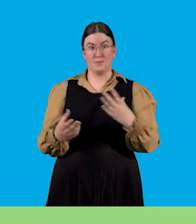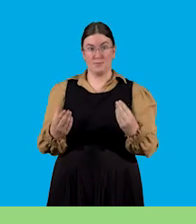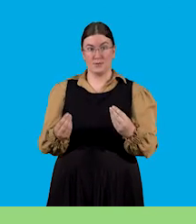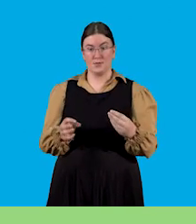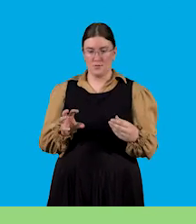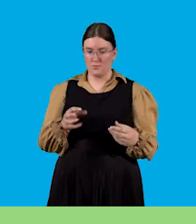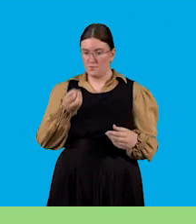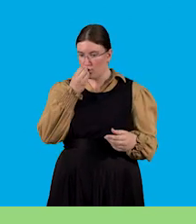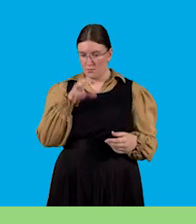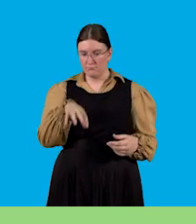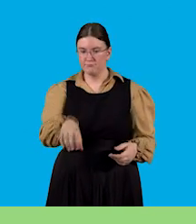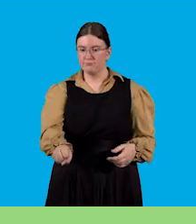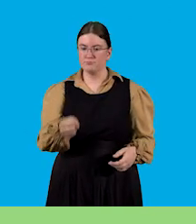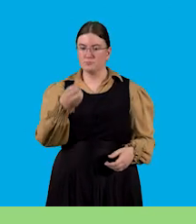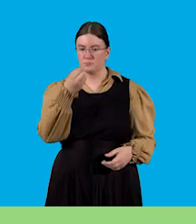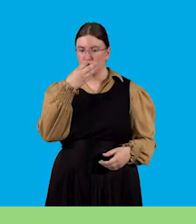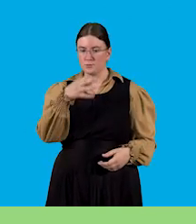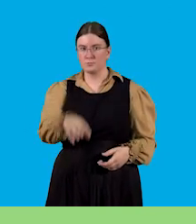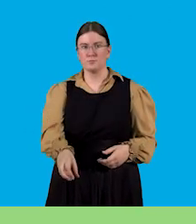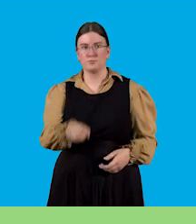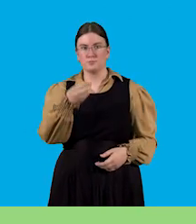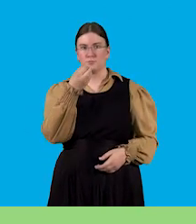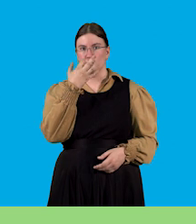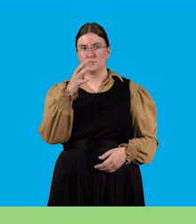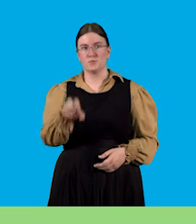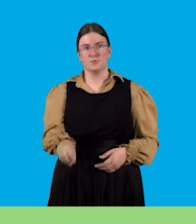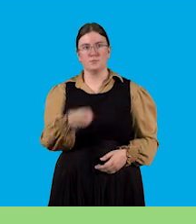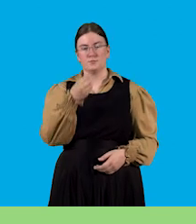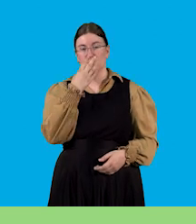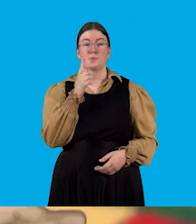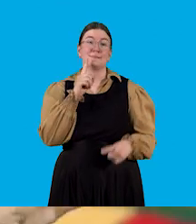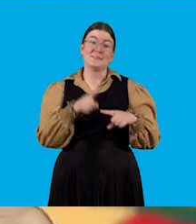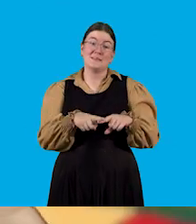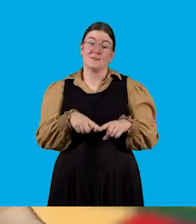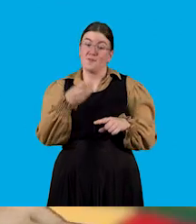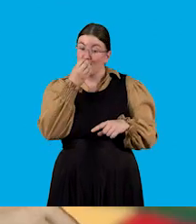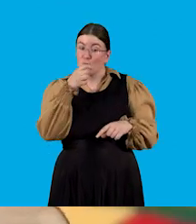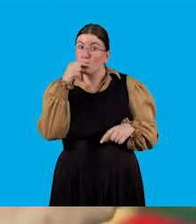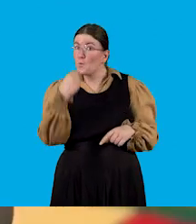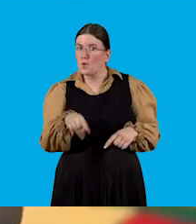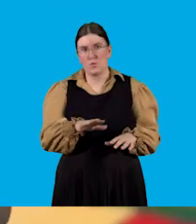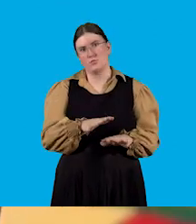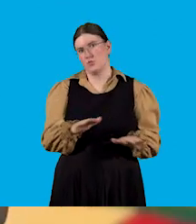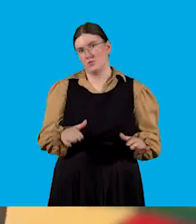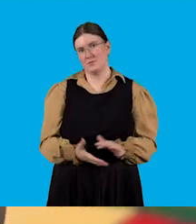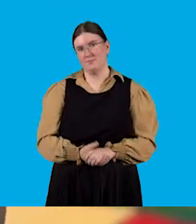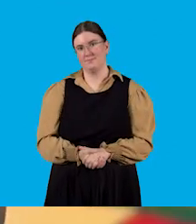on putting the food in your mouth. And that is obviously if the food tastes good.